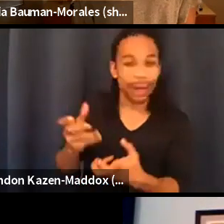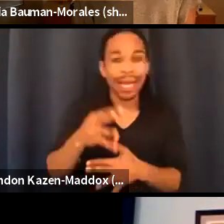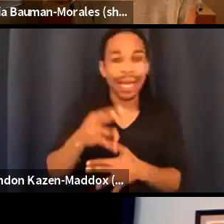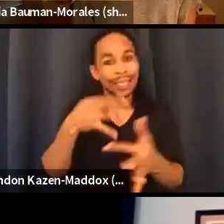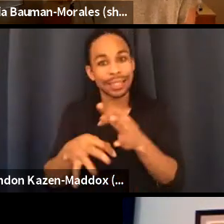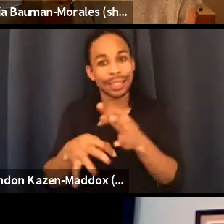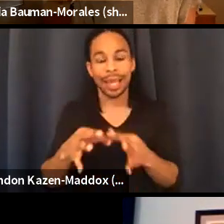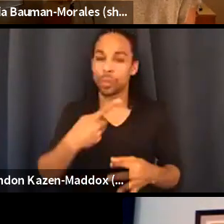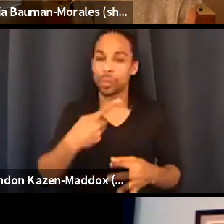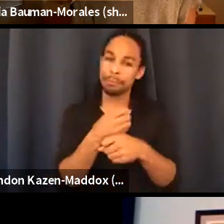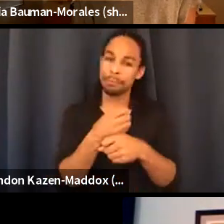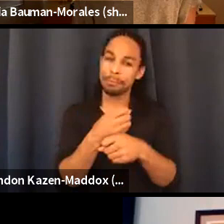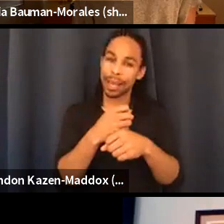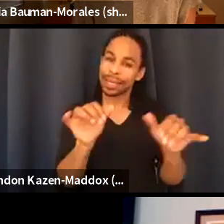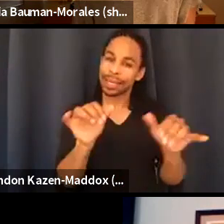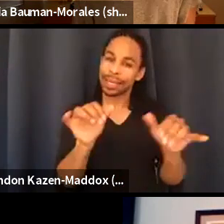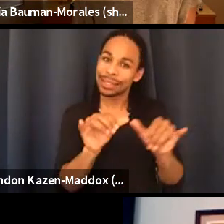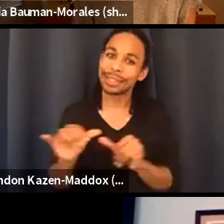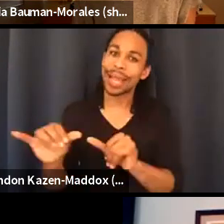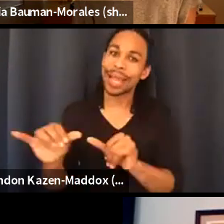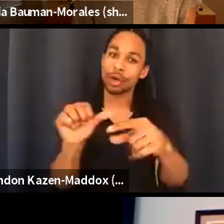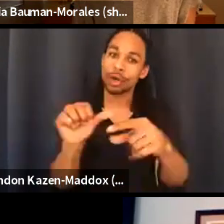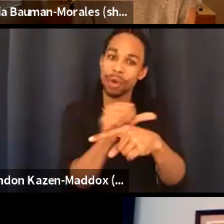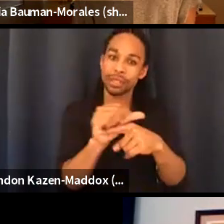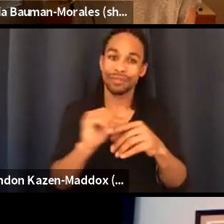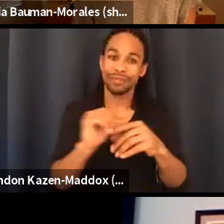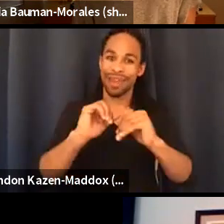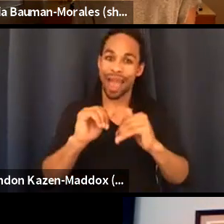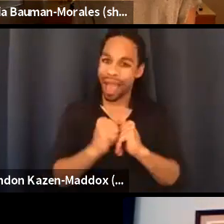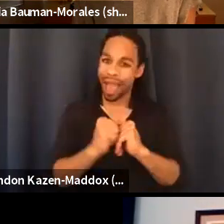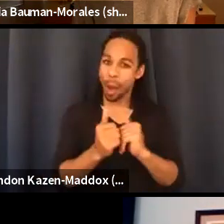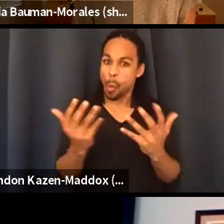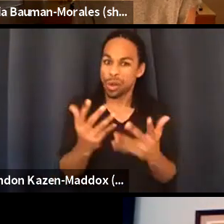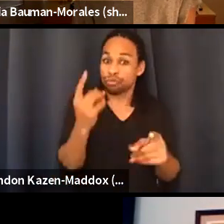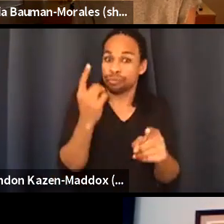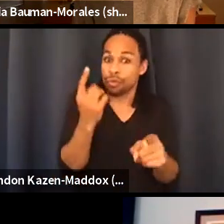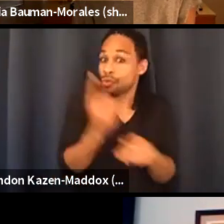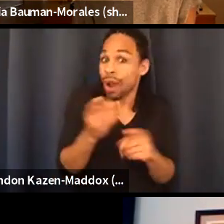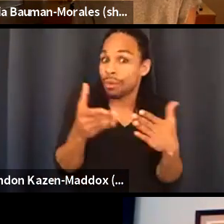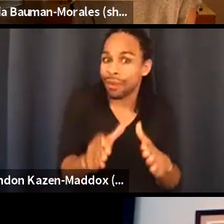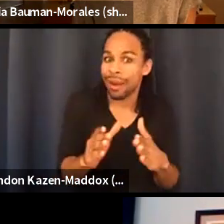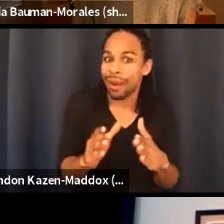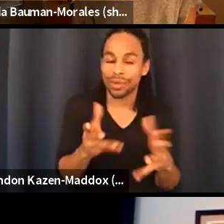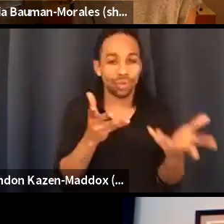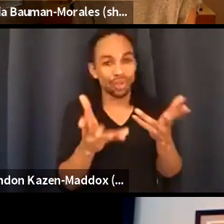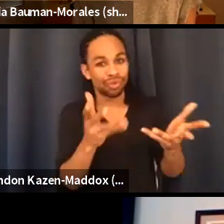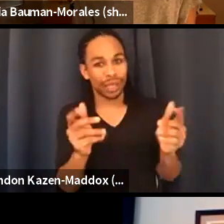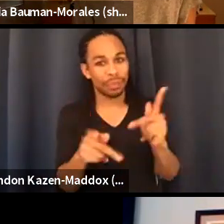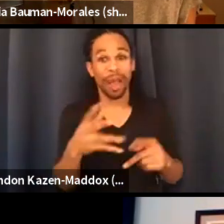have signed on to it. You know, there is power in numbers. And I'm sorely aware